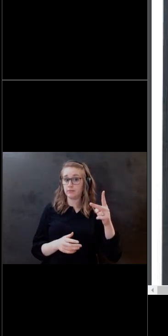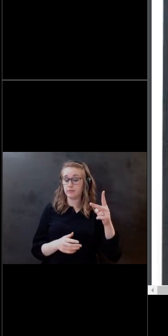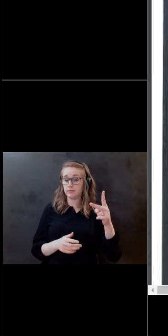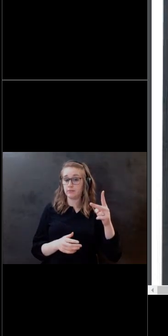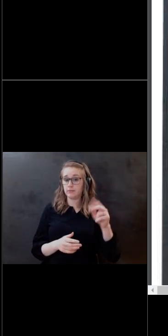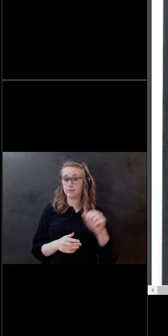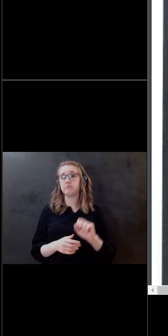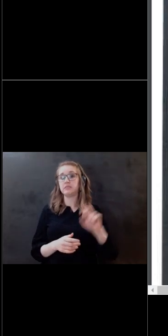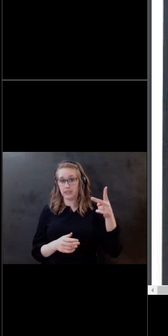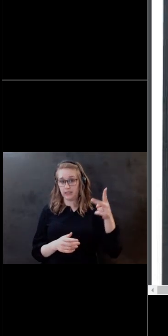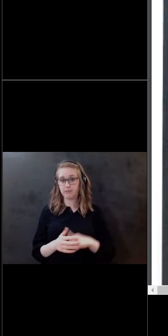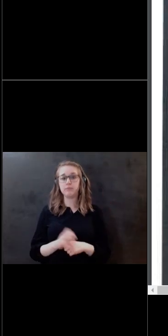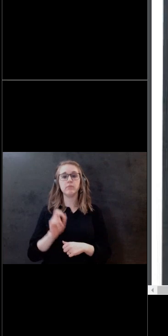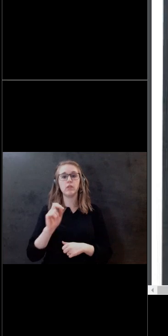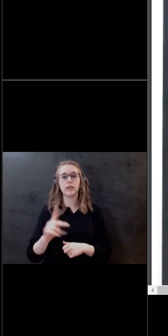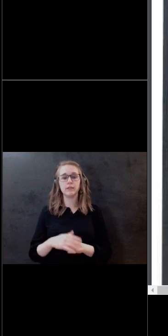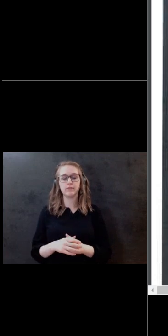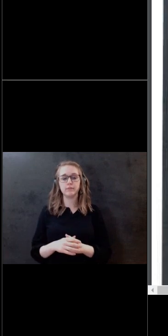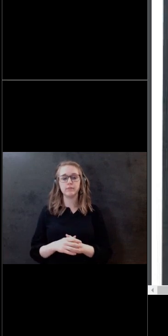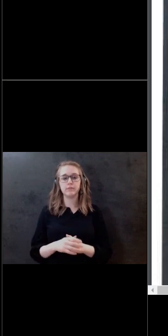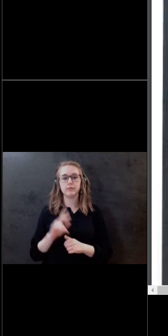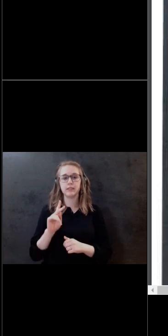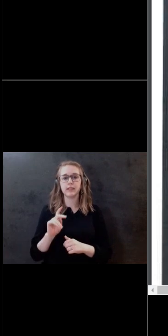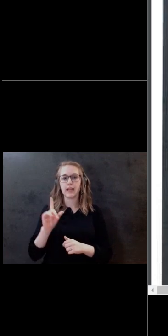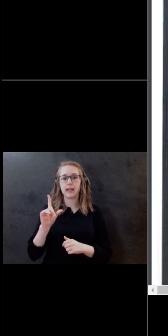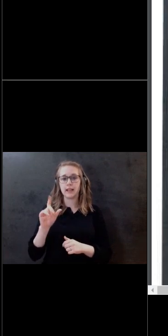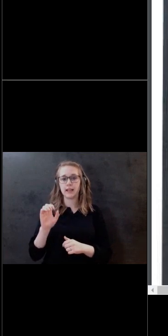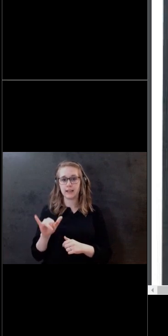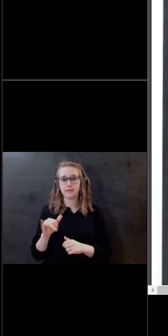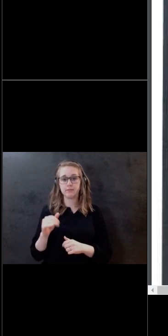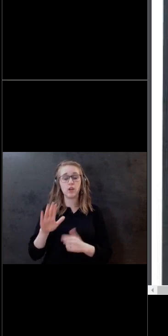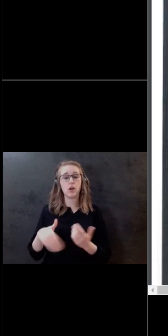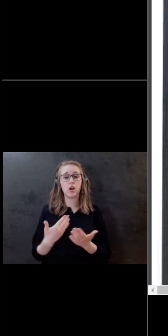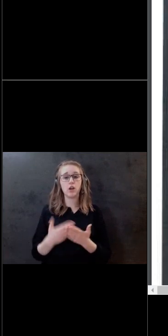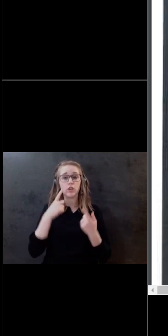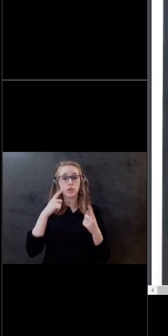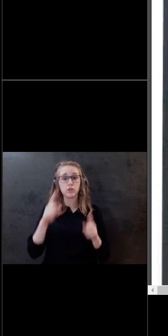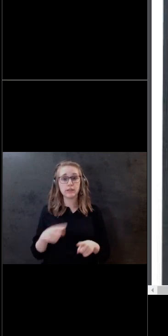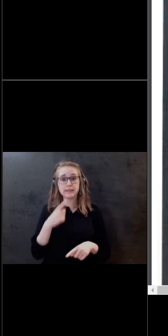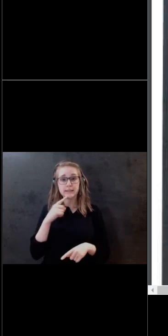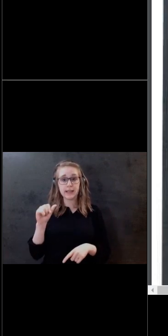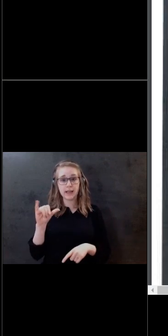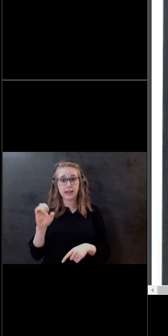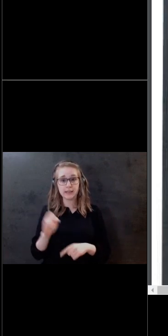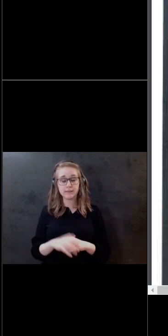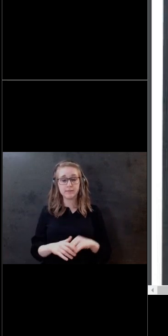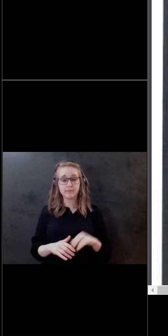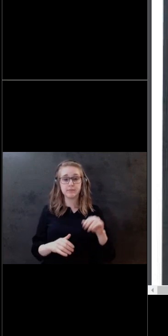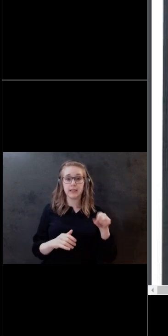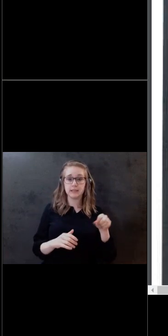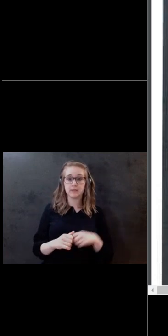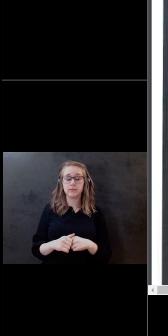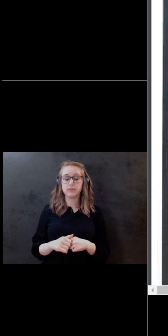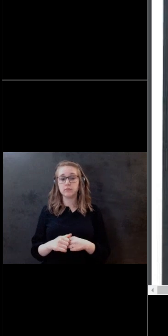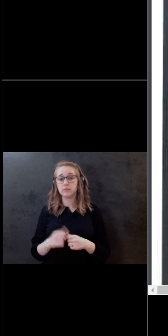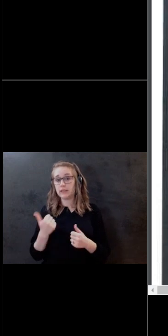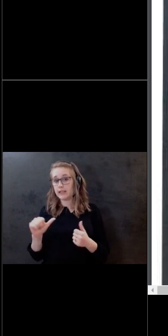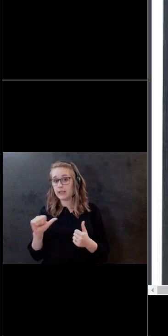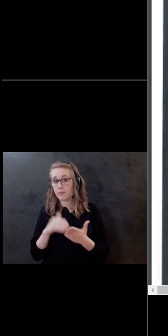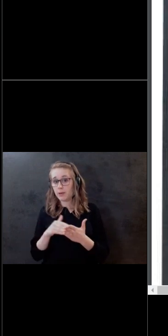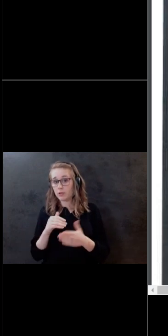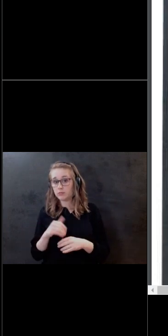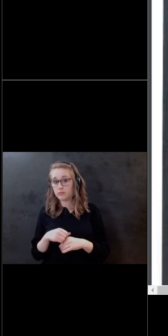Second. There is a second from board member Kelly. All those in favor of this motion say aye. Aye. Aye. All those who oppose this motion